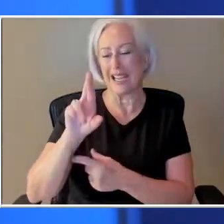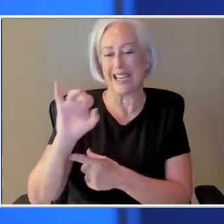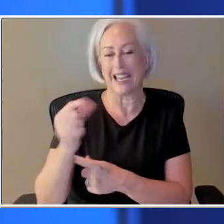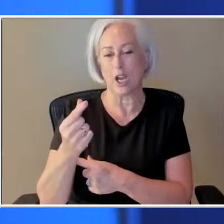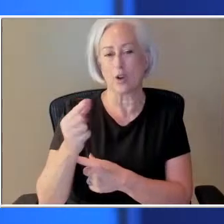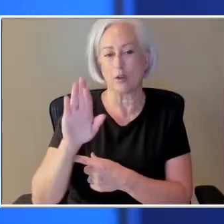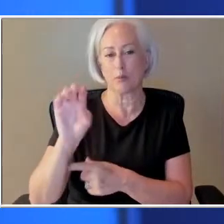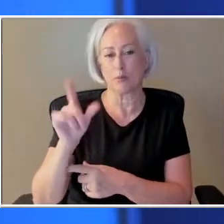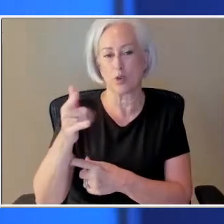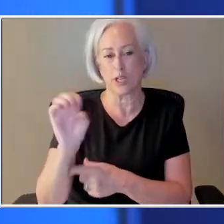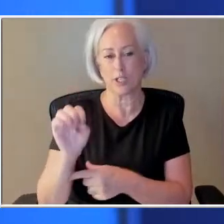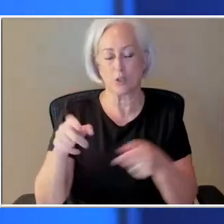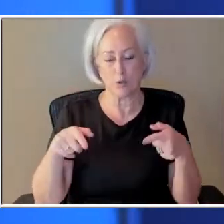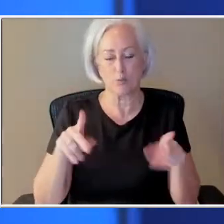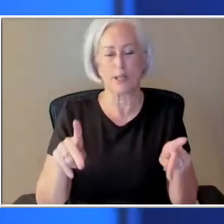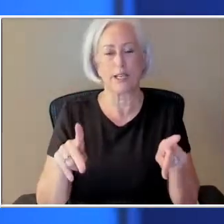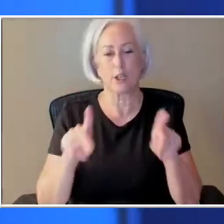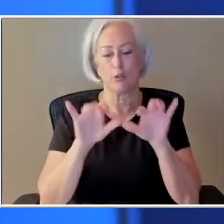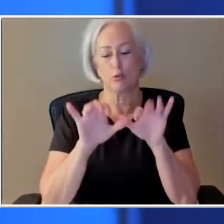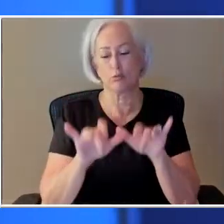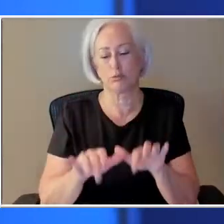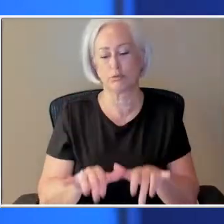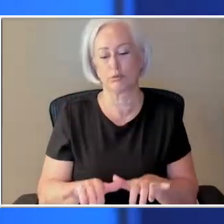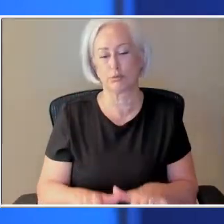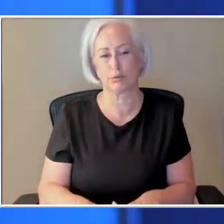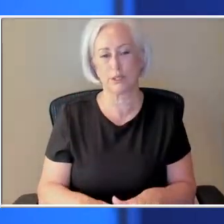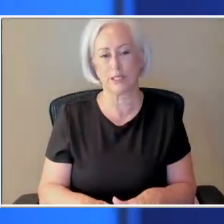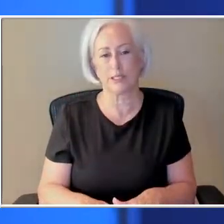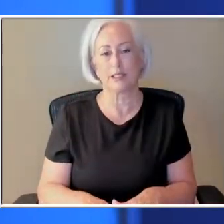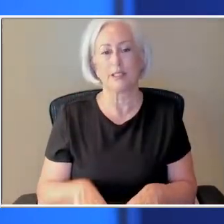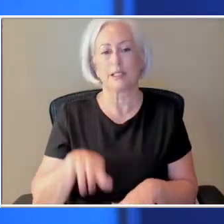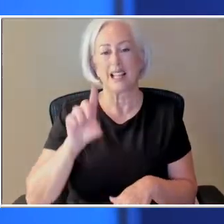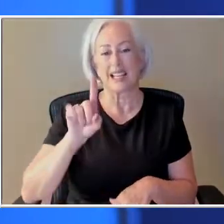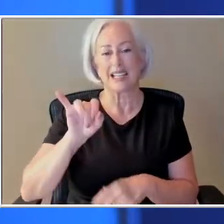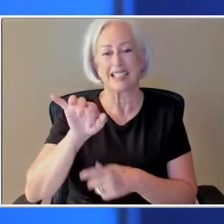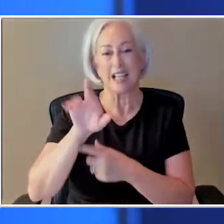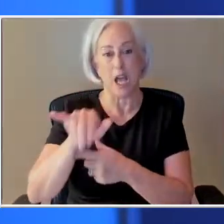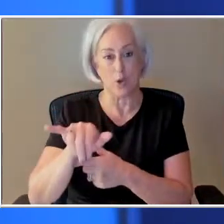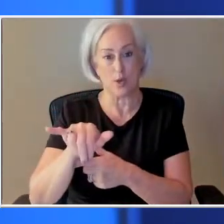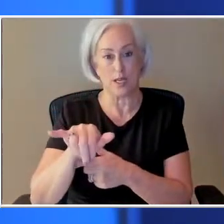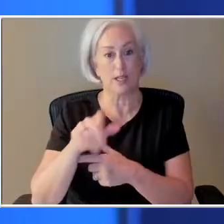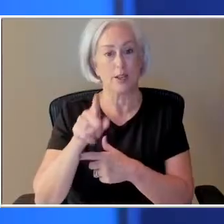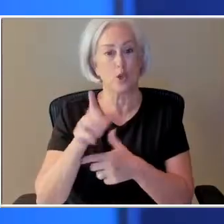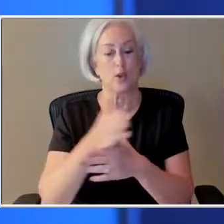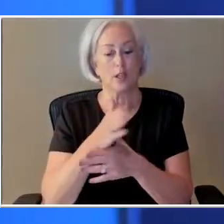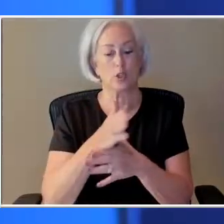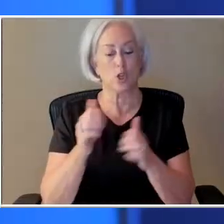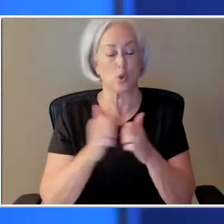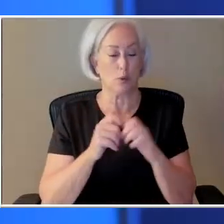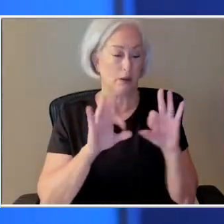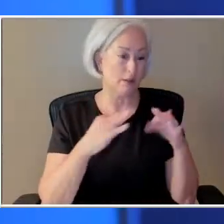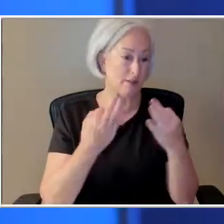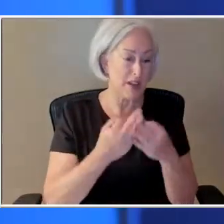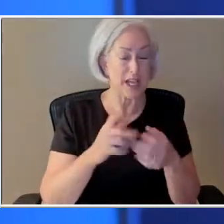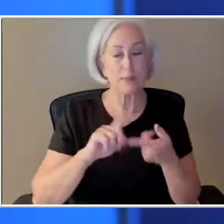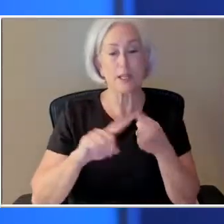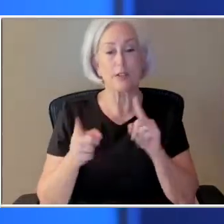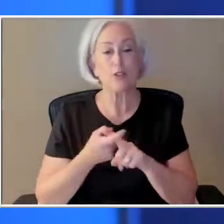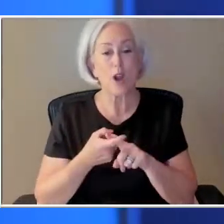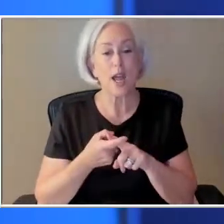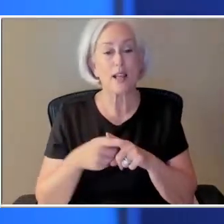journal, and then you can share. It's like a diary, and then you can share with family, friends, you know, on